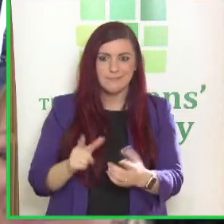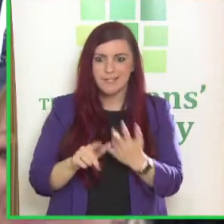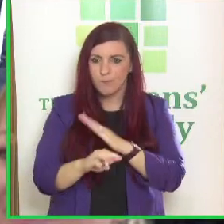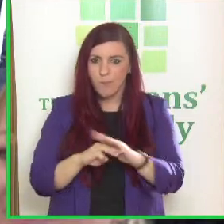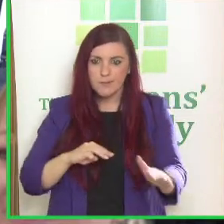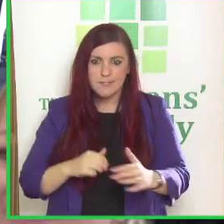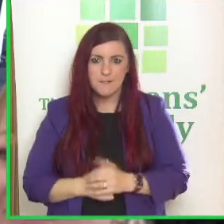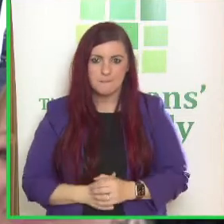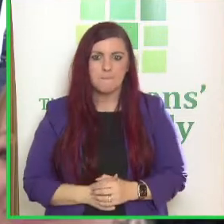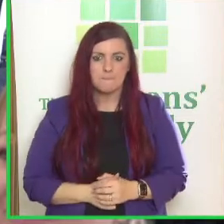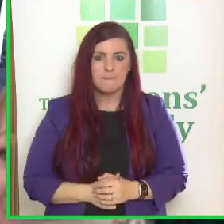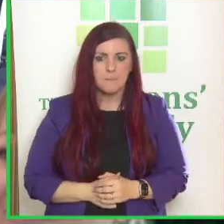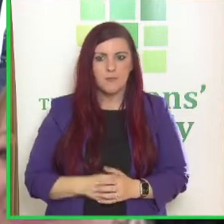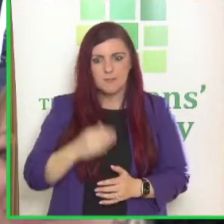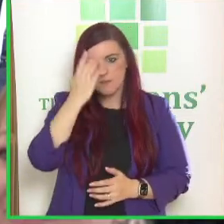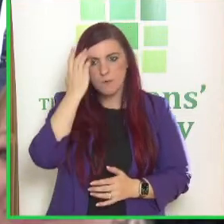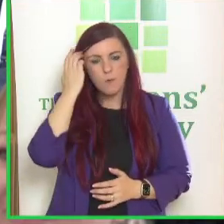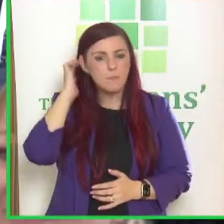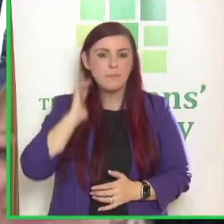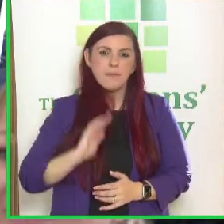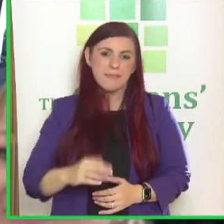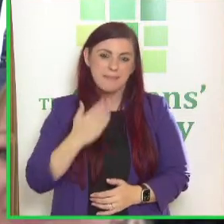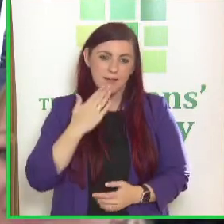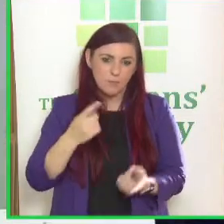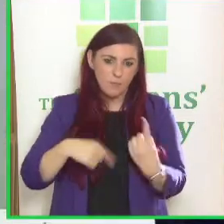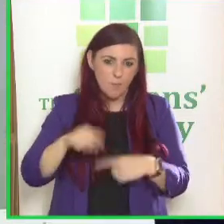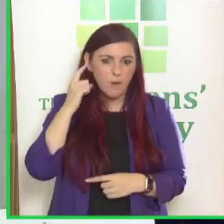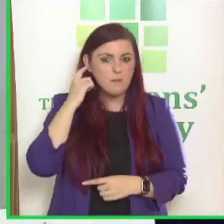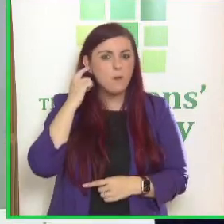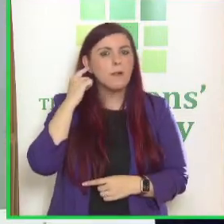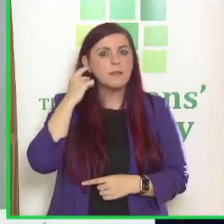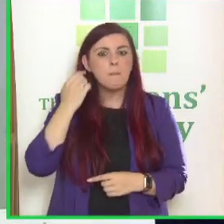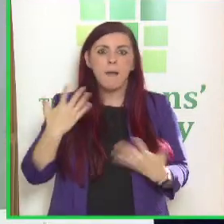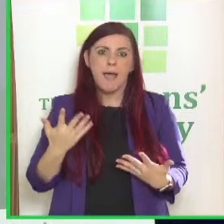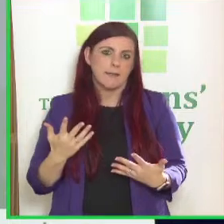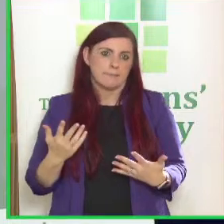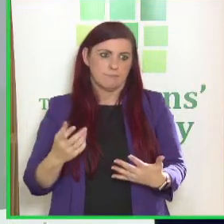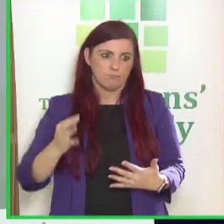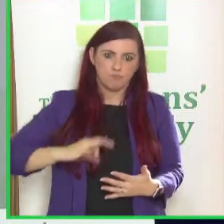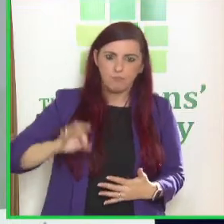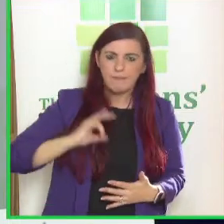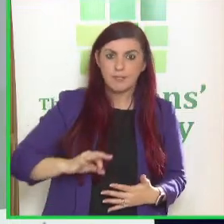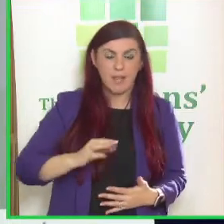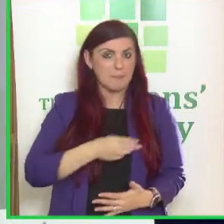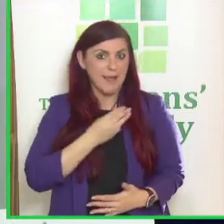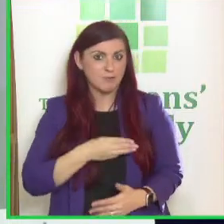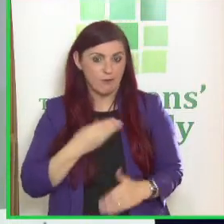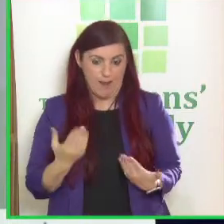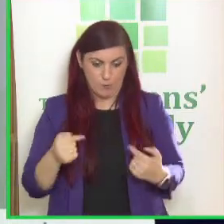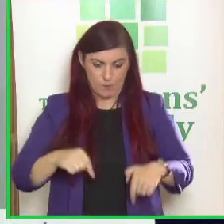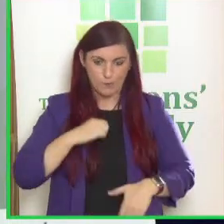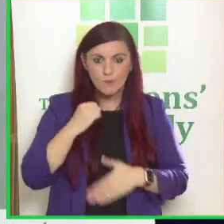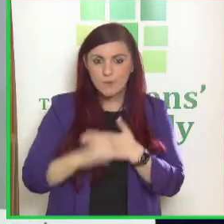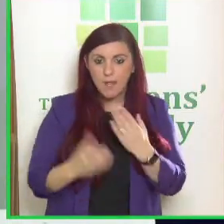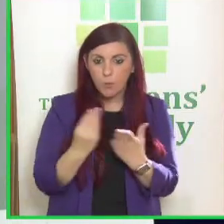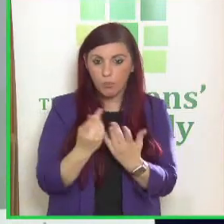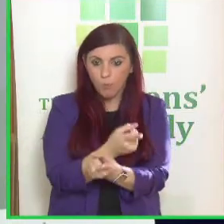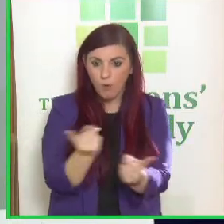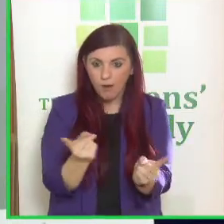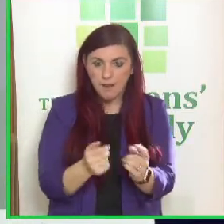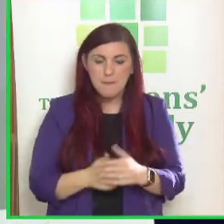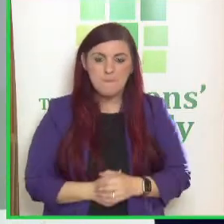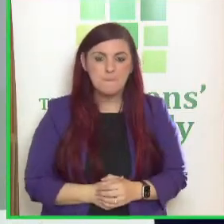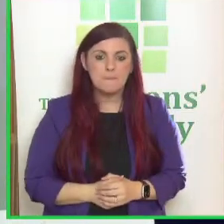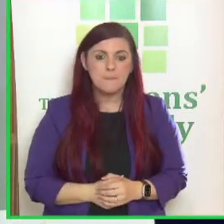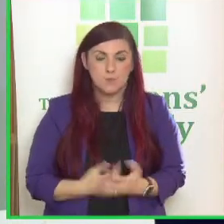so. And invited guests, ladies and gentlemen, you're all very welcome, and it's my privilege and pleasure to be here today with you all, I